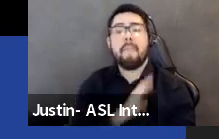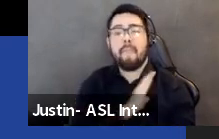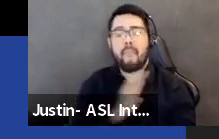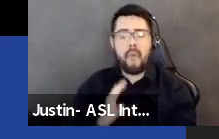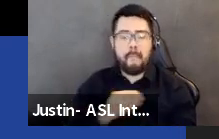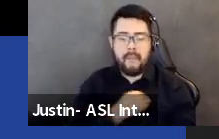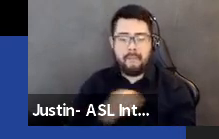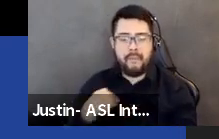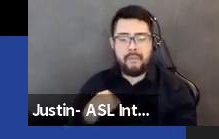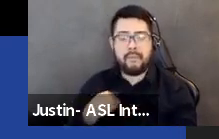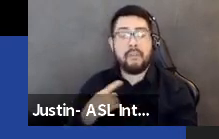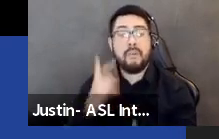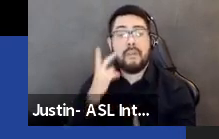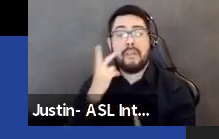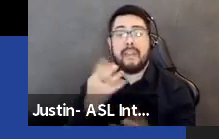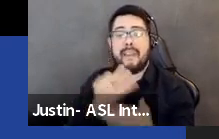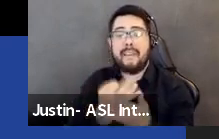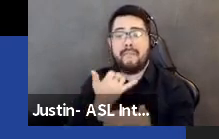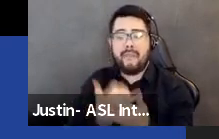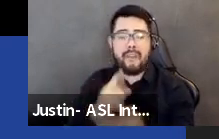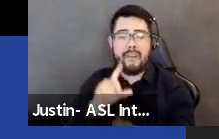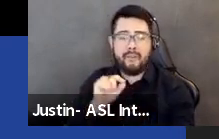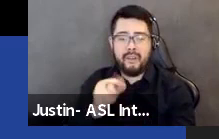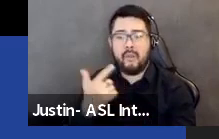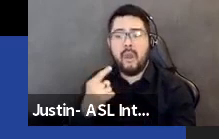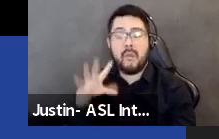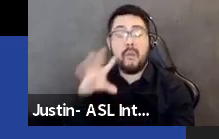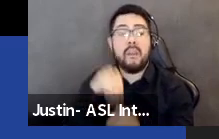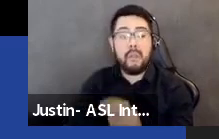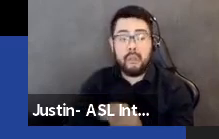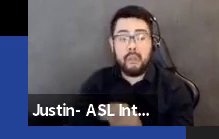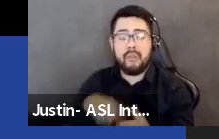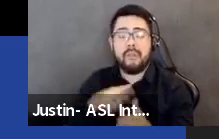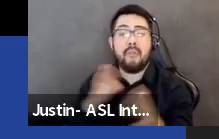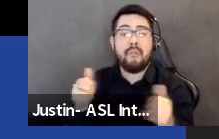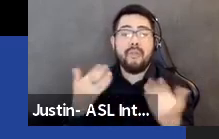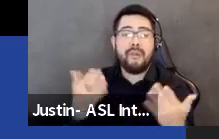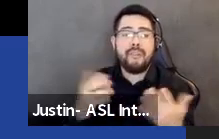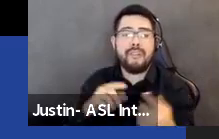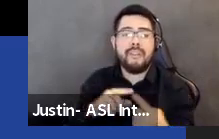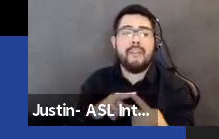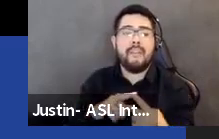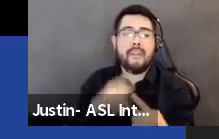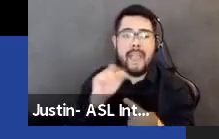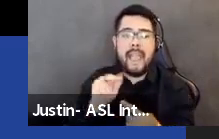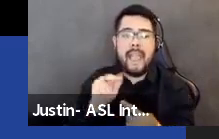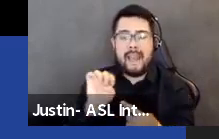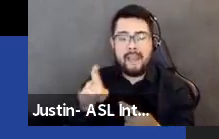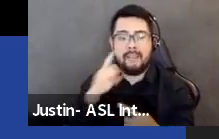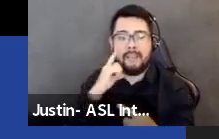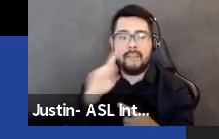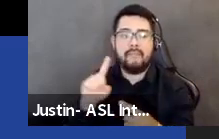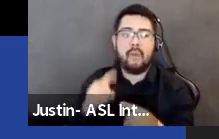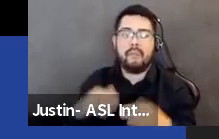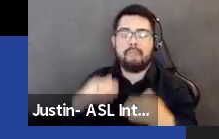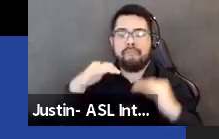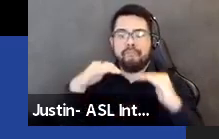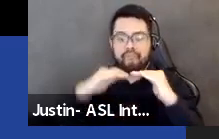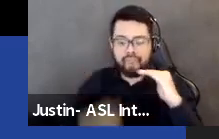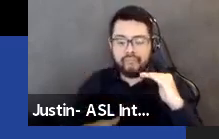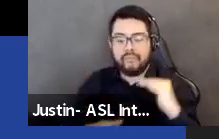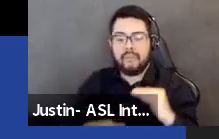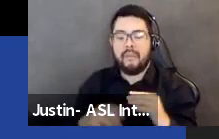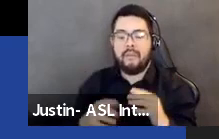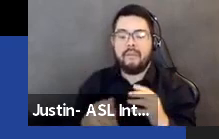will note the proposed fy 21 capital plan includes a proposed annex to relieve the overcrowding at saganesh elementary